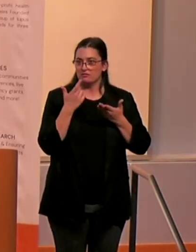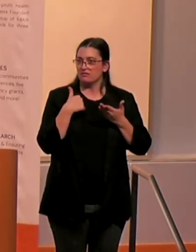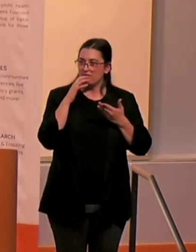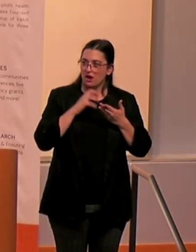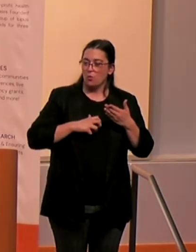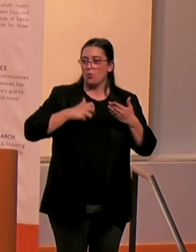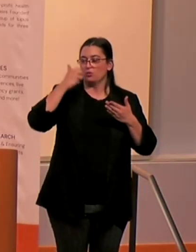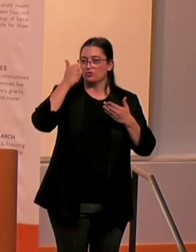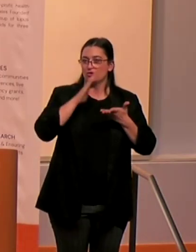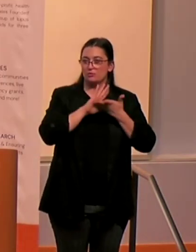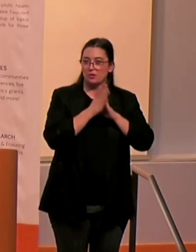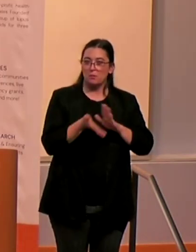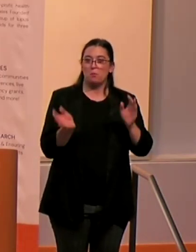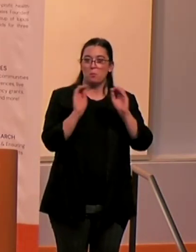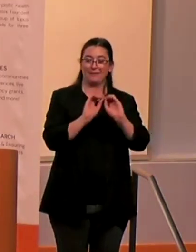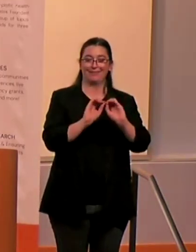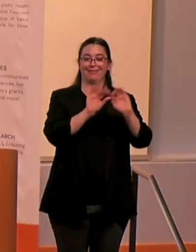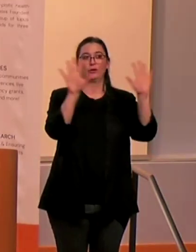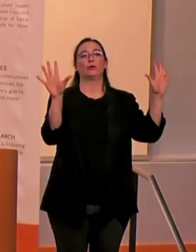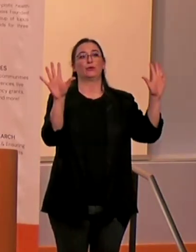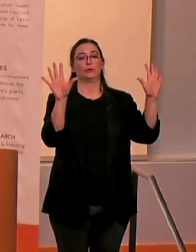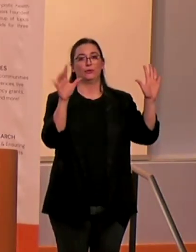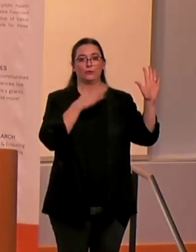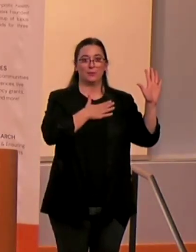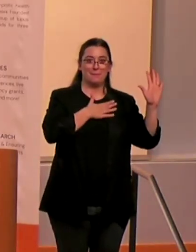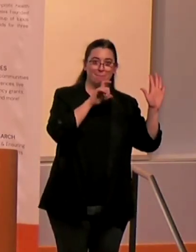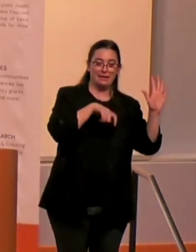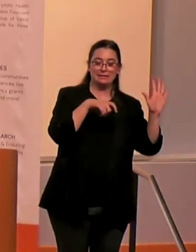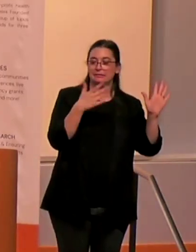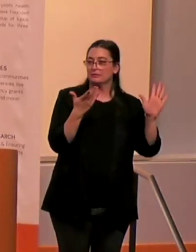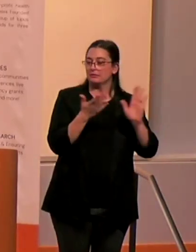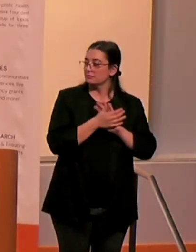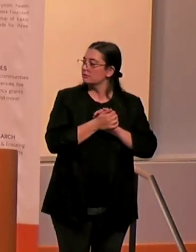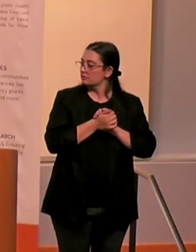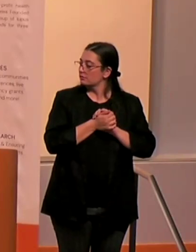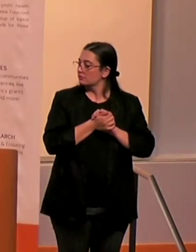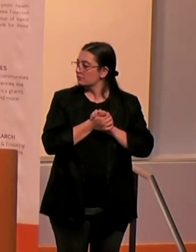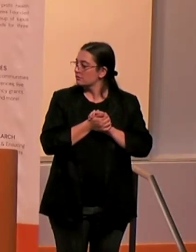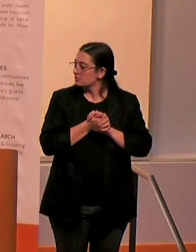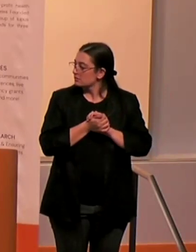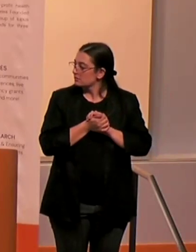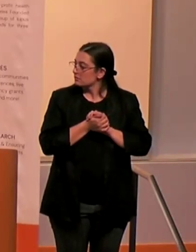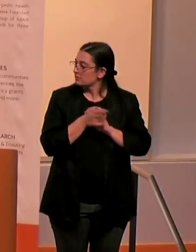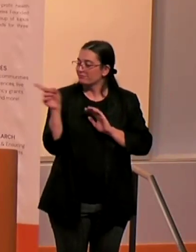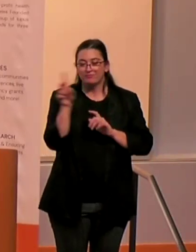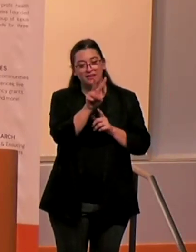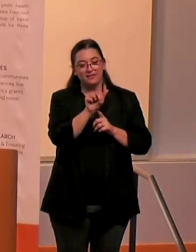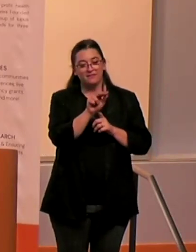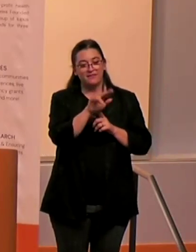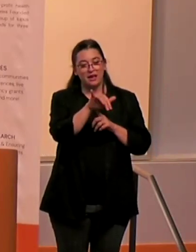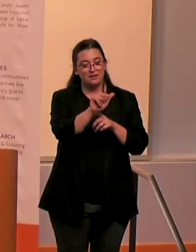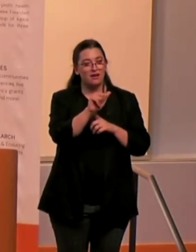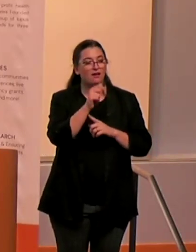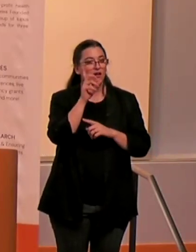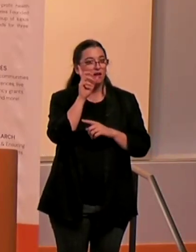older, have become more clear to me, and I'm, yeah. Yeah, for me, I would